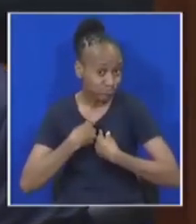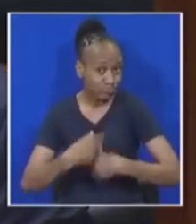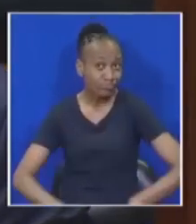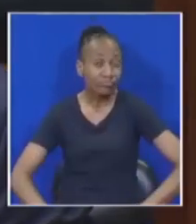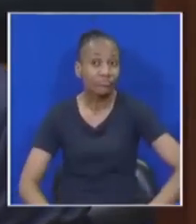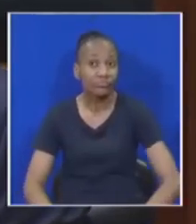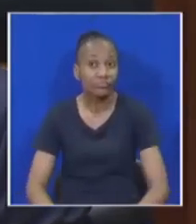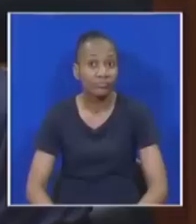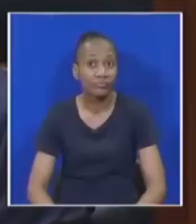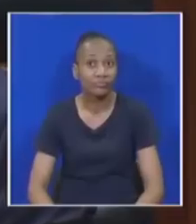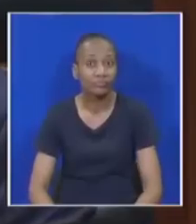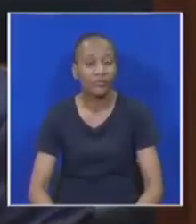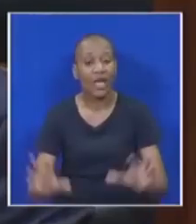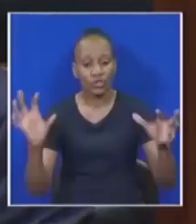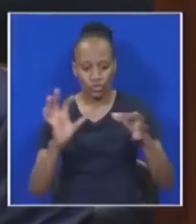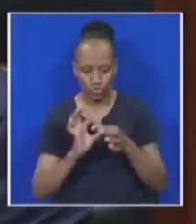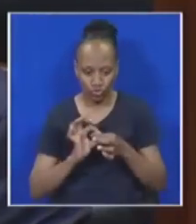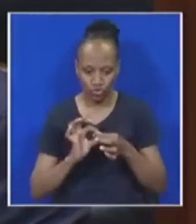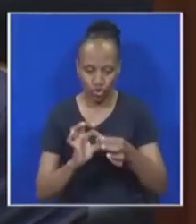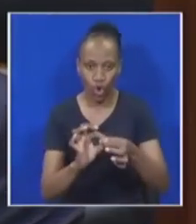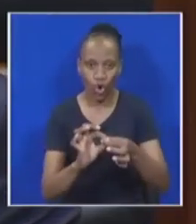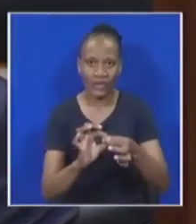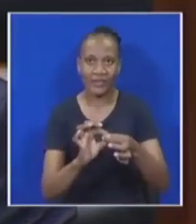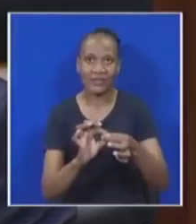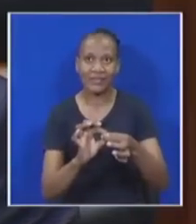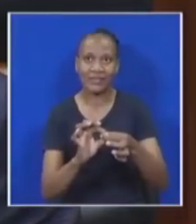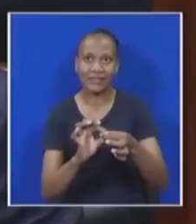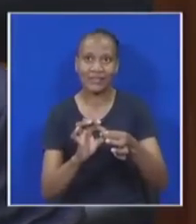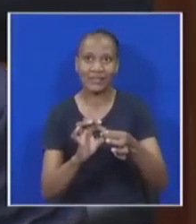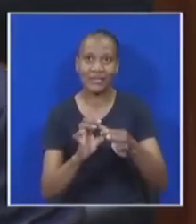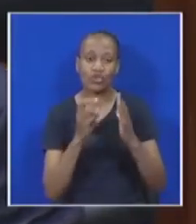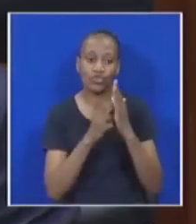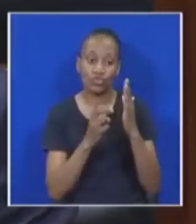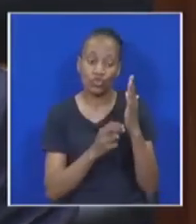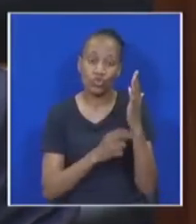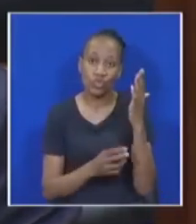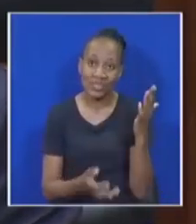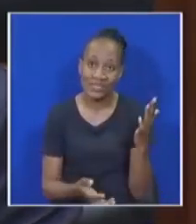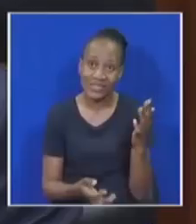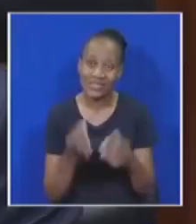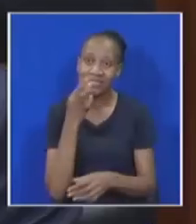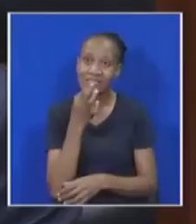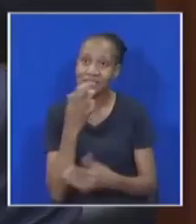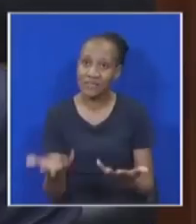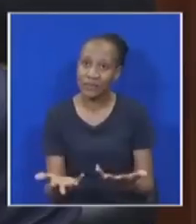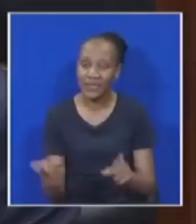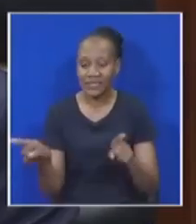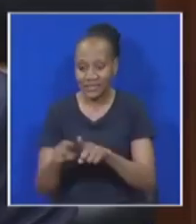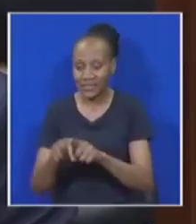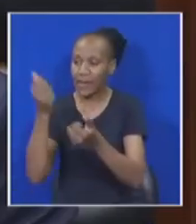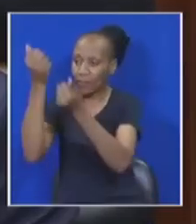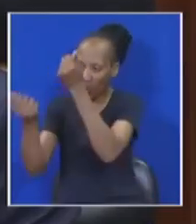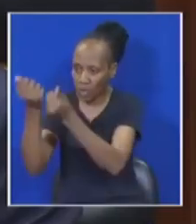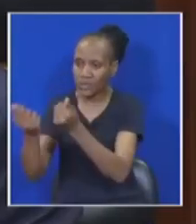and joint rules made rules on this matter. The courts have pronounced themselves on this